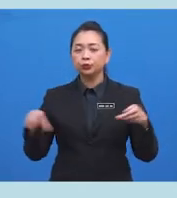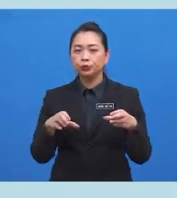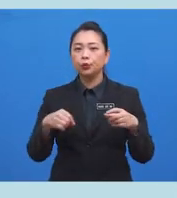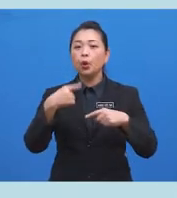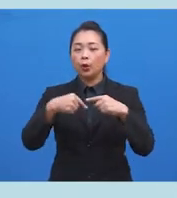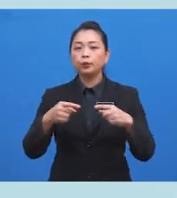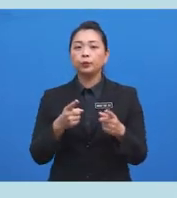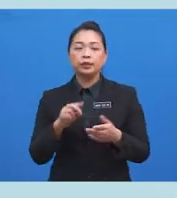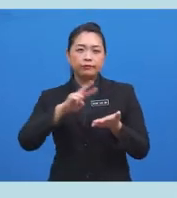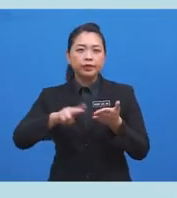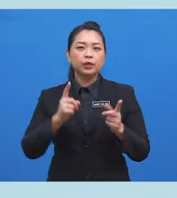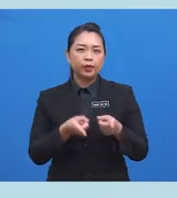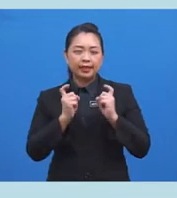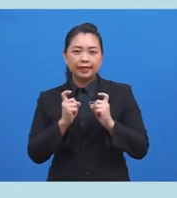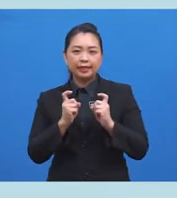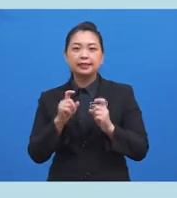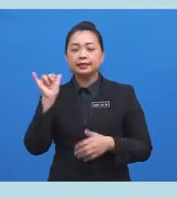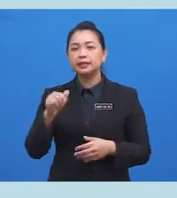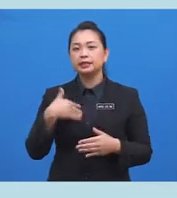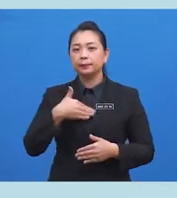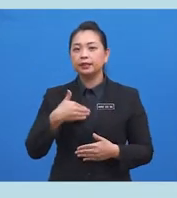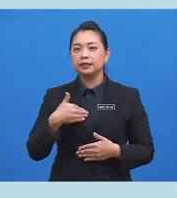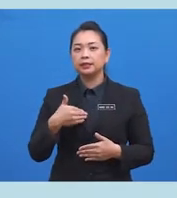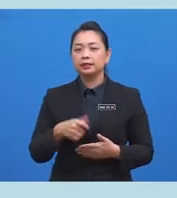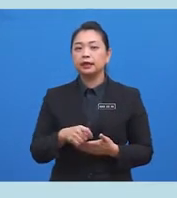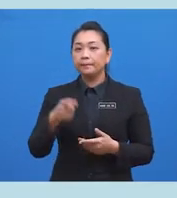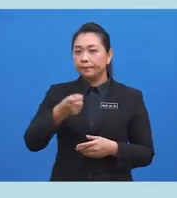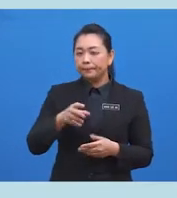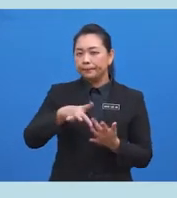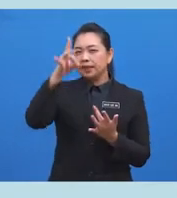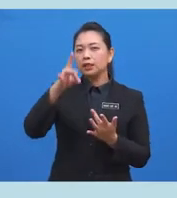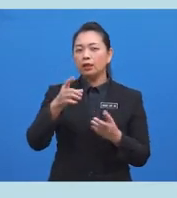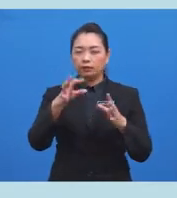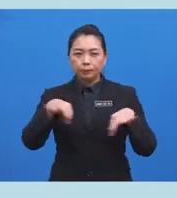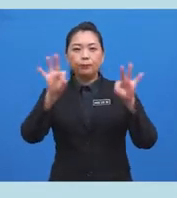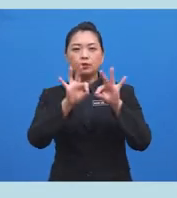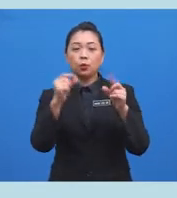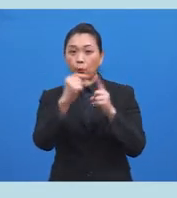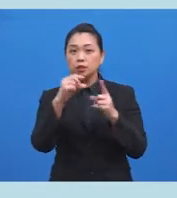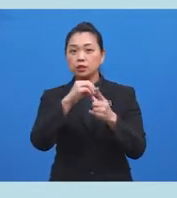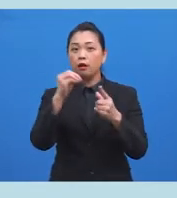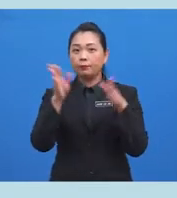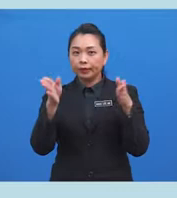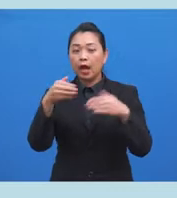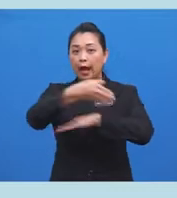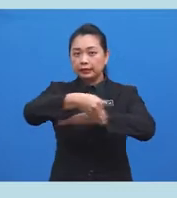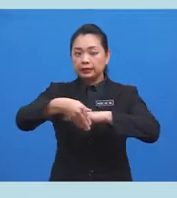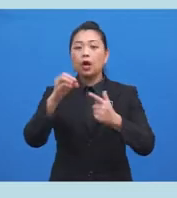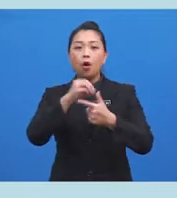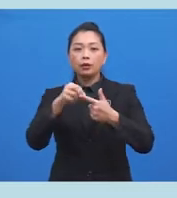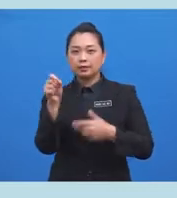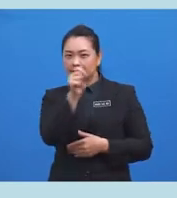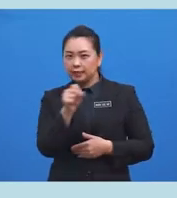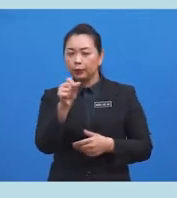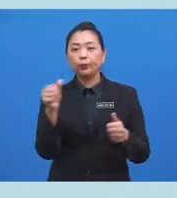do as we read quickly? Yes, please pick out the important words or phrases. Underline or